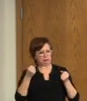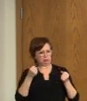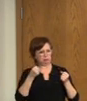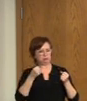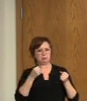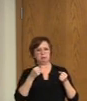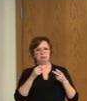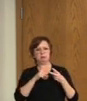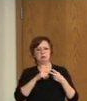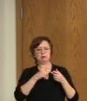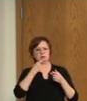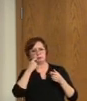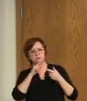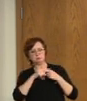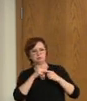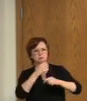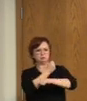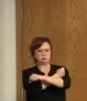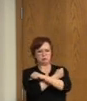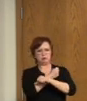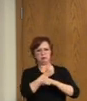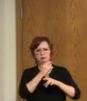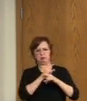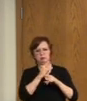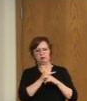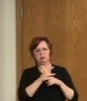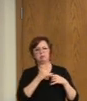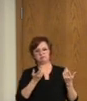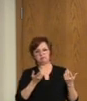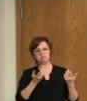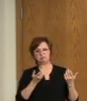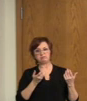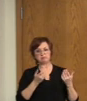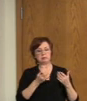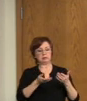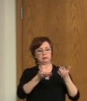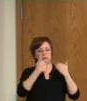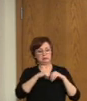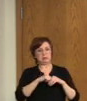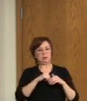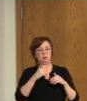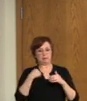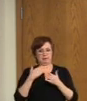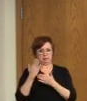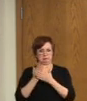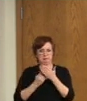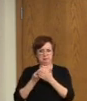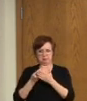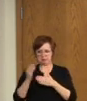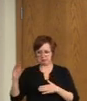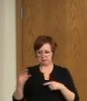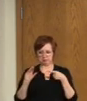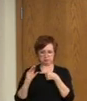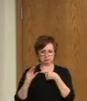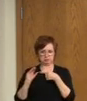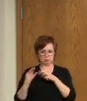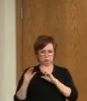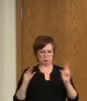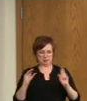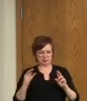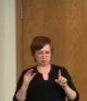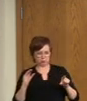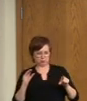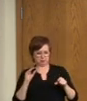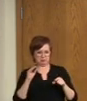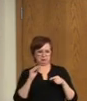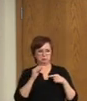or addictions to be able to help that. We do have extra money set aside if there is something that we need in